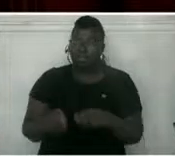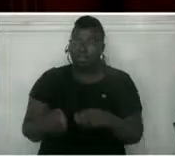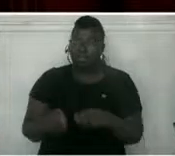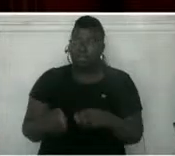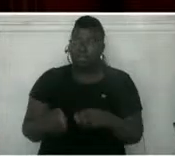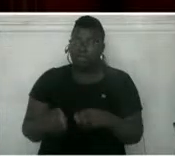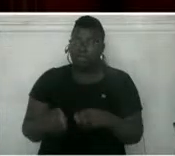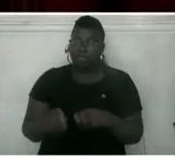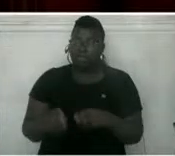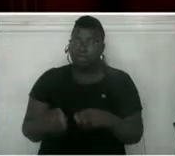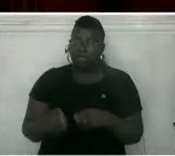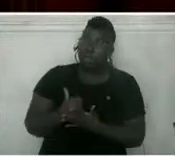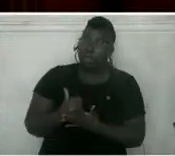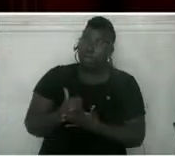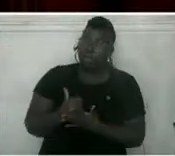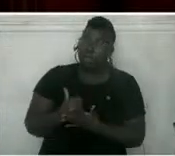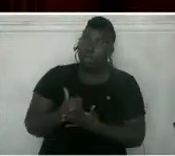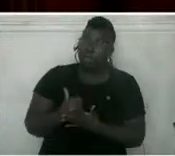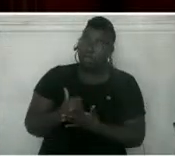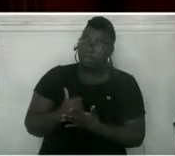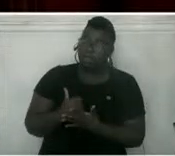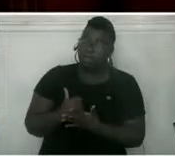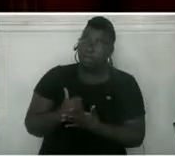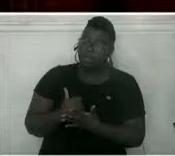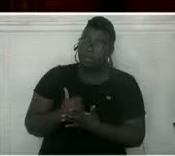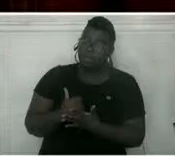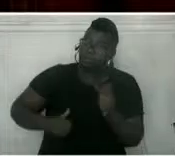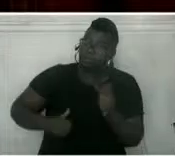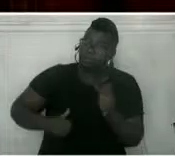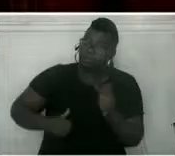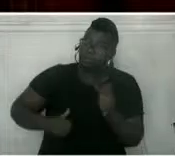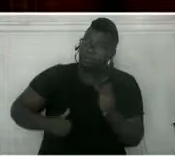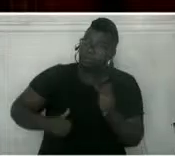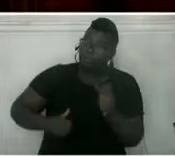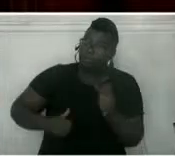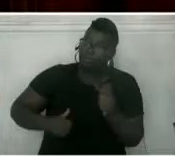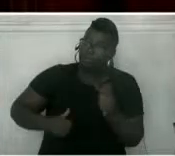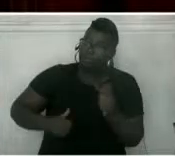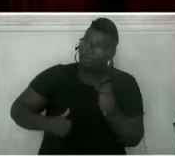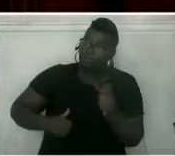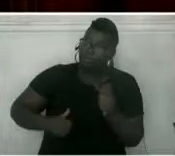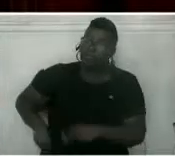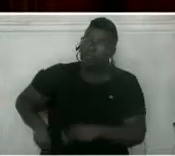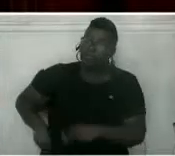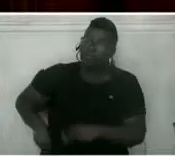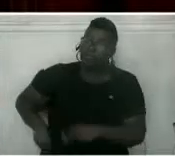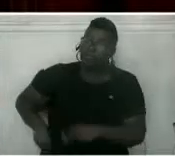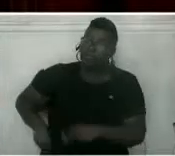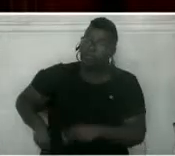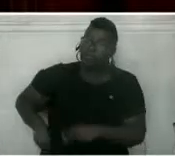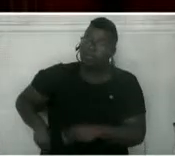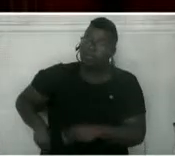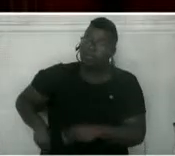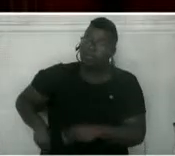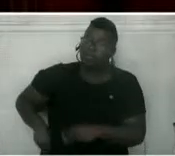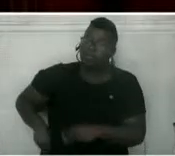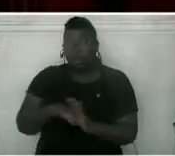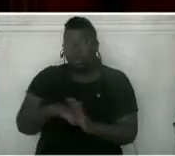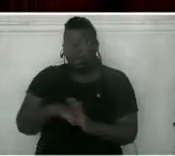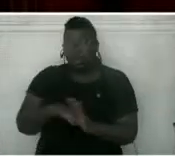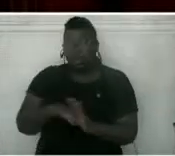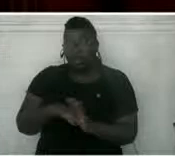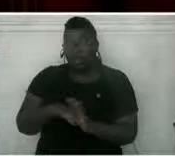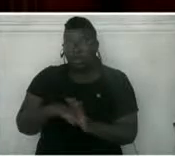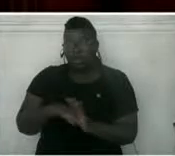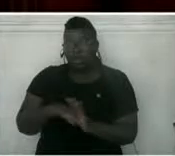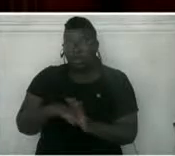a remedy to curb fraud, corruption, and mismanagement of public resources. Under this framework,